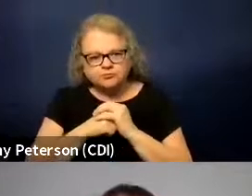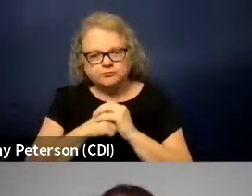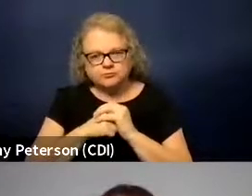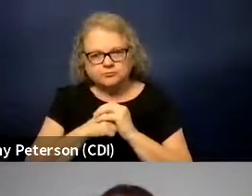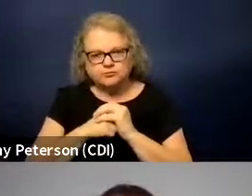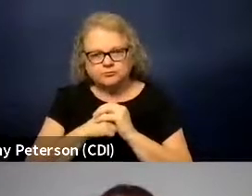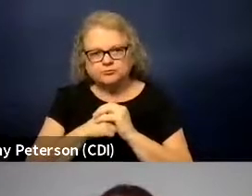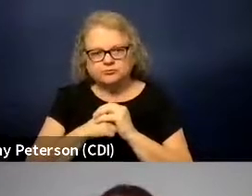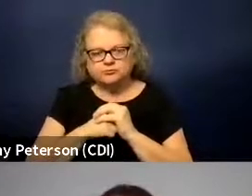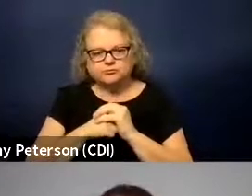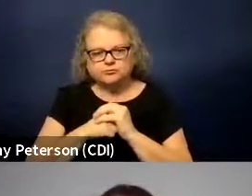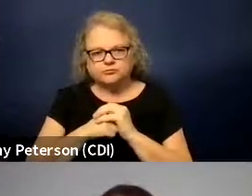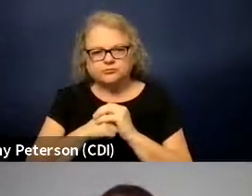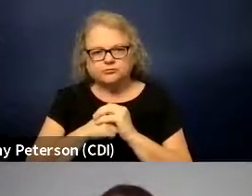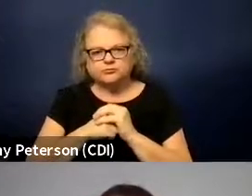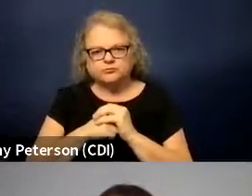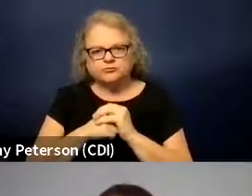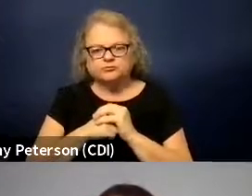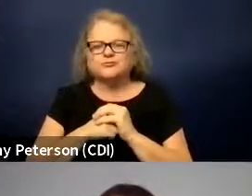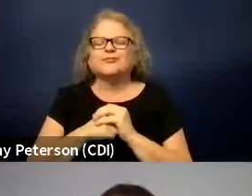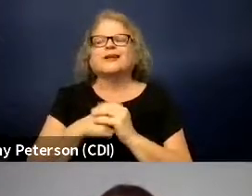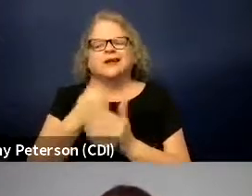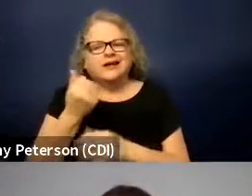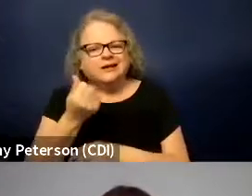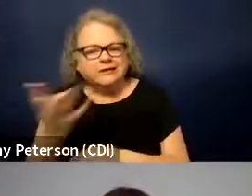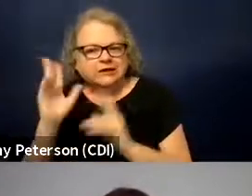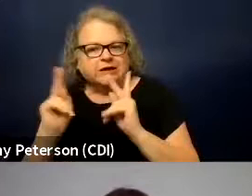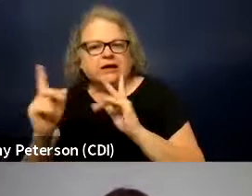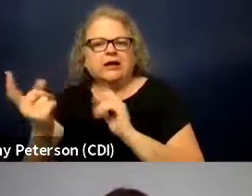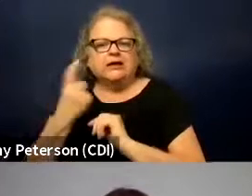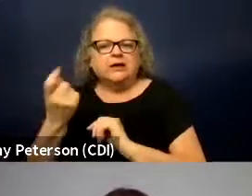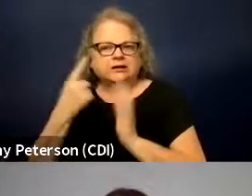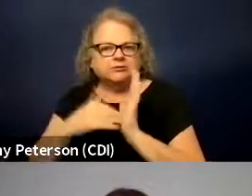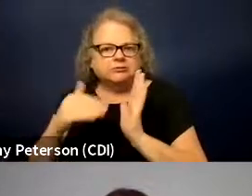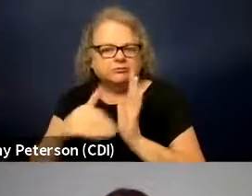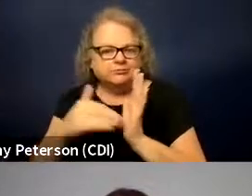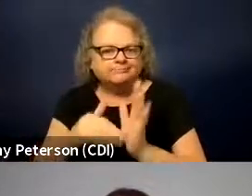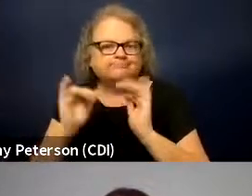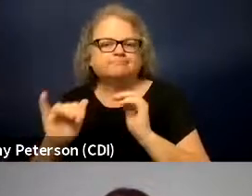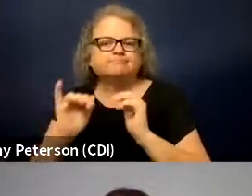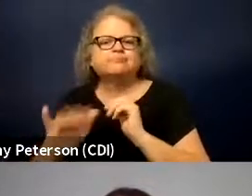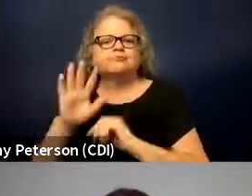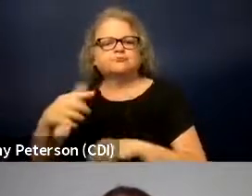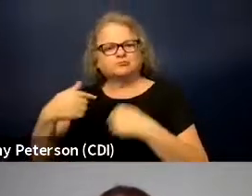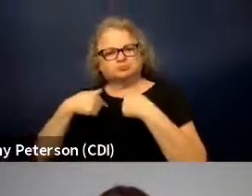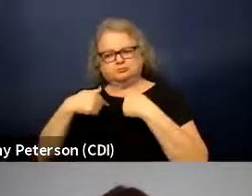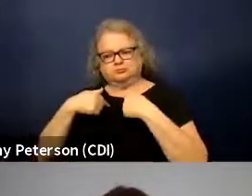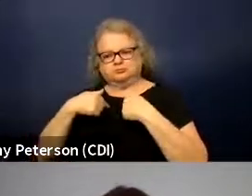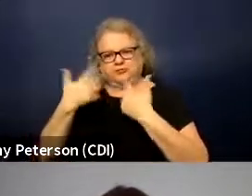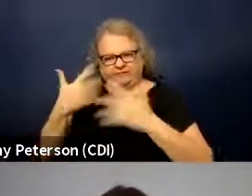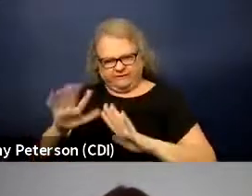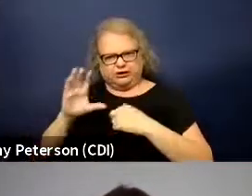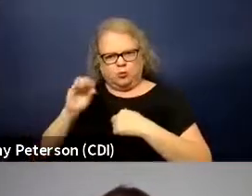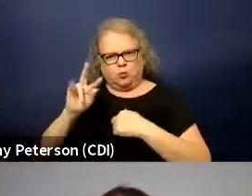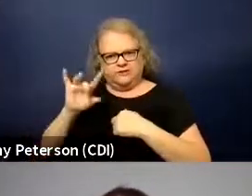Another common question I hear is, do I need the COVID-19 vaccine if I already had COVID? If you already